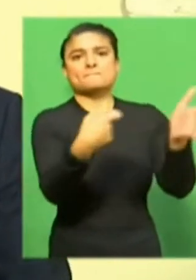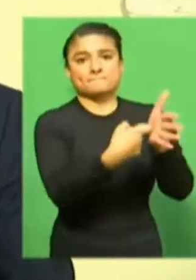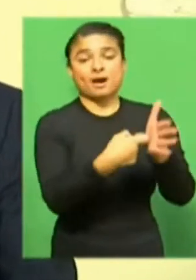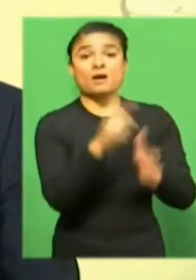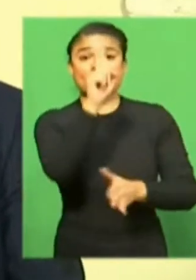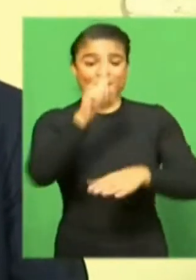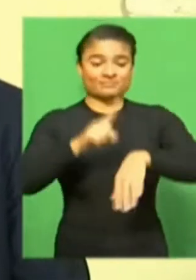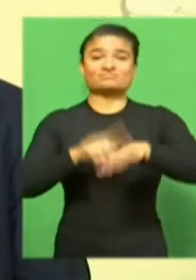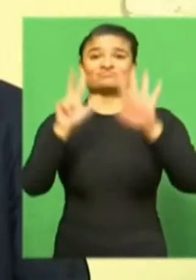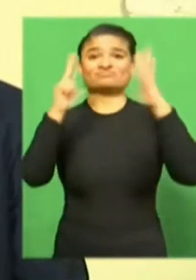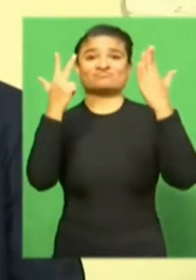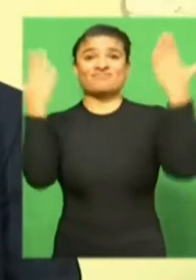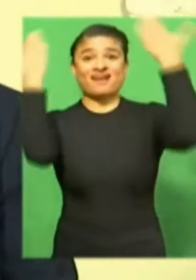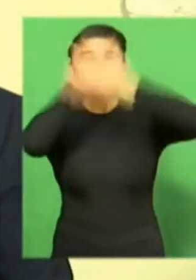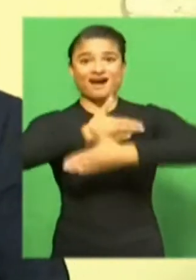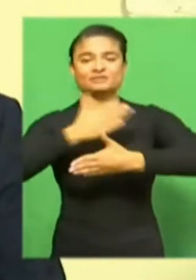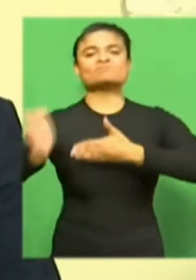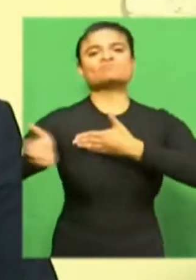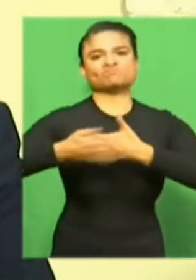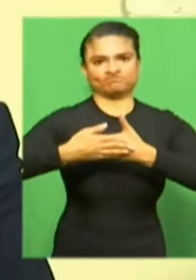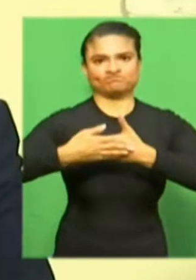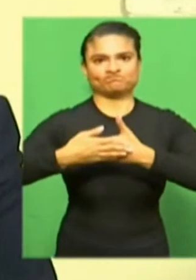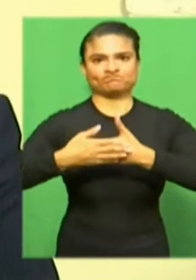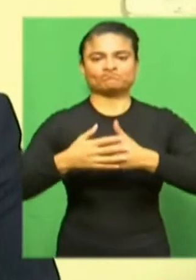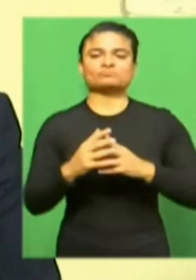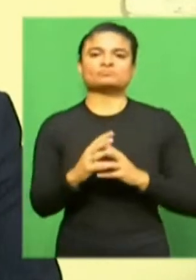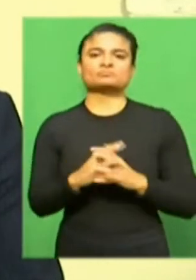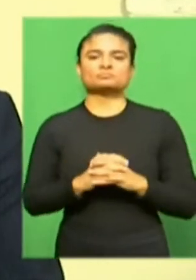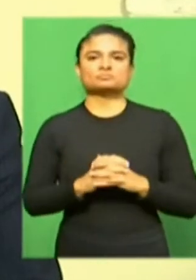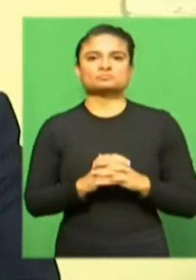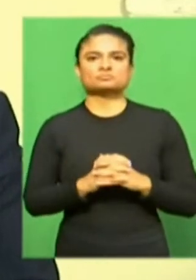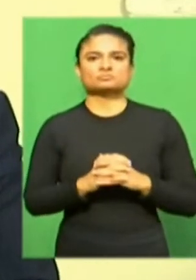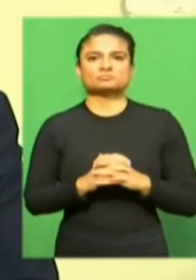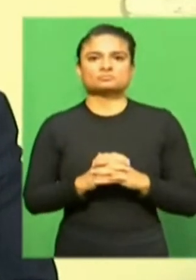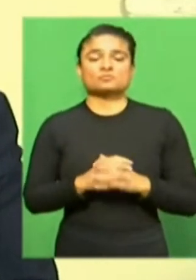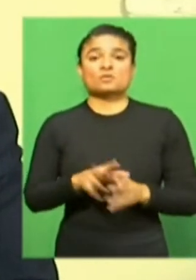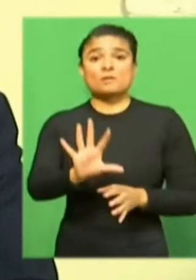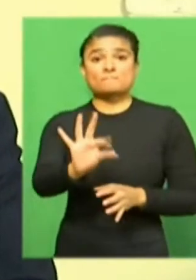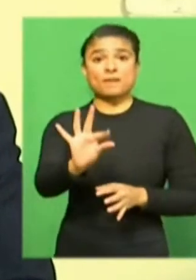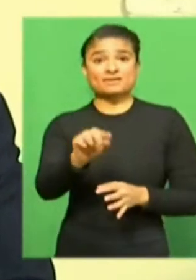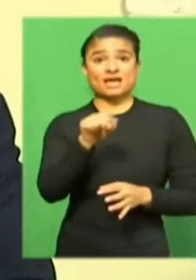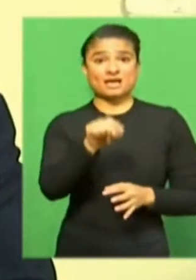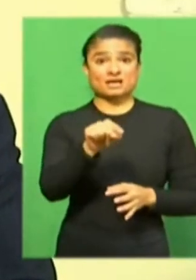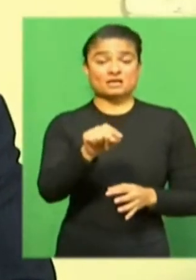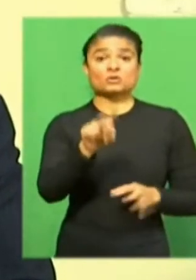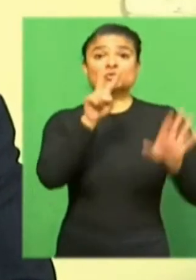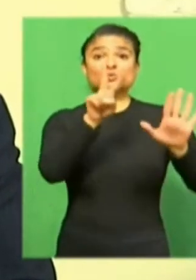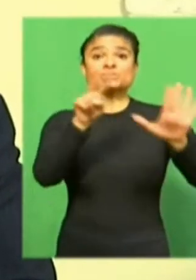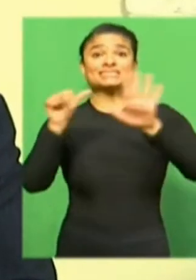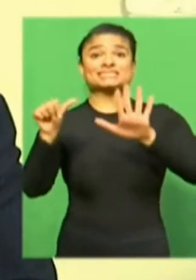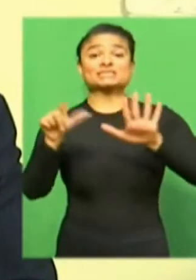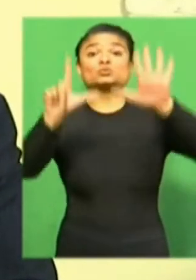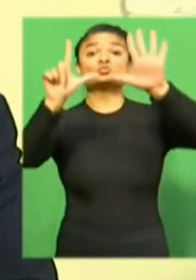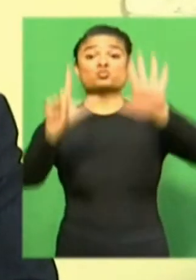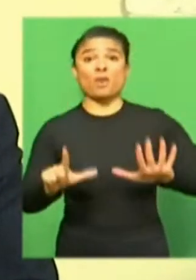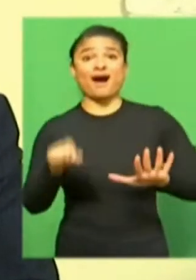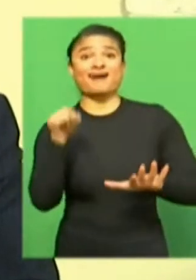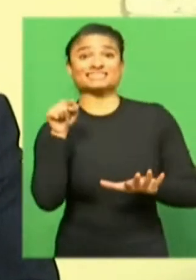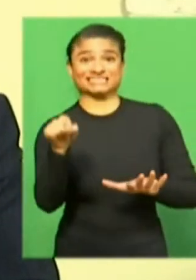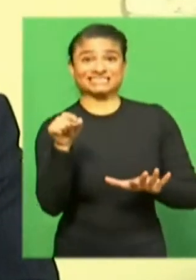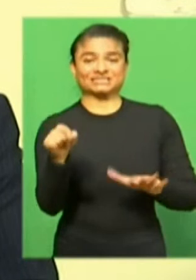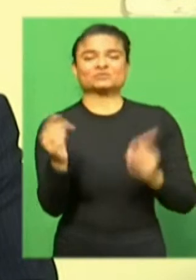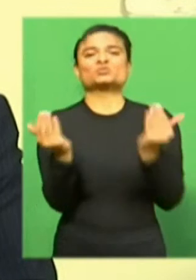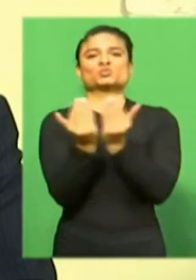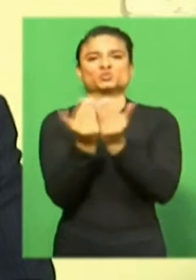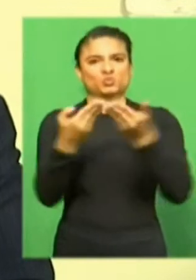Schools will reopen tomorrow, Monday the 26th of July, according to strict health protocols and other